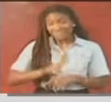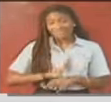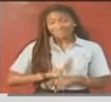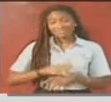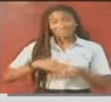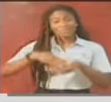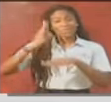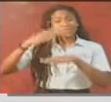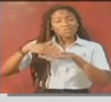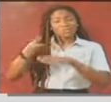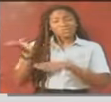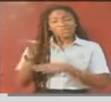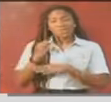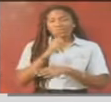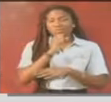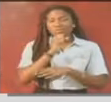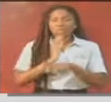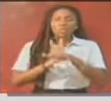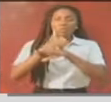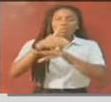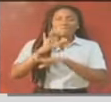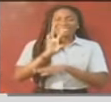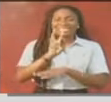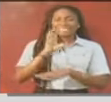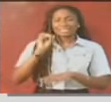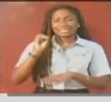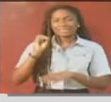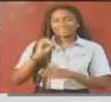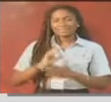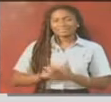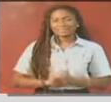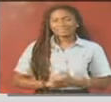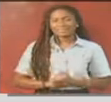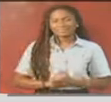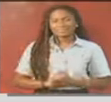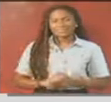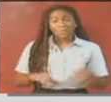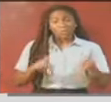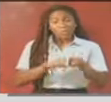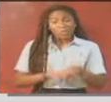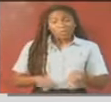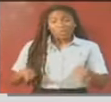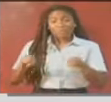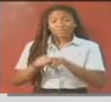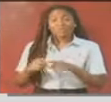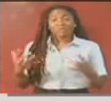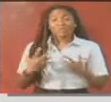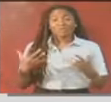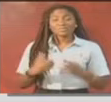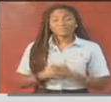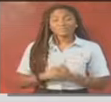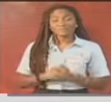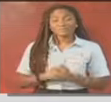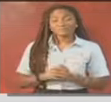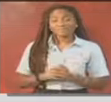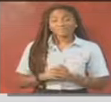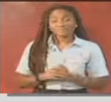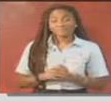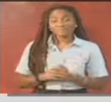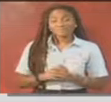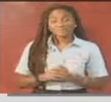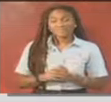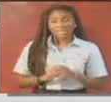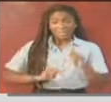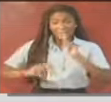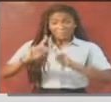them being in the over 60 age group. Also noting that the majority of those who would have passed on also